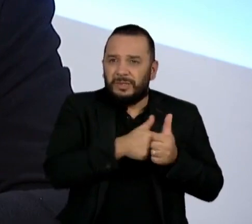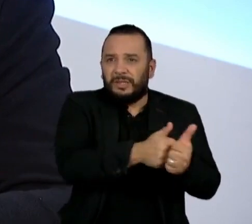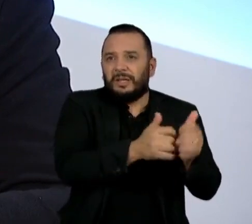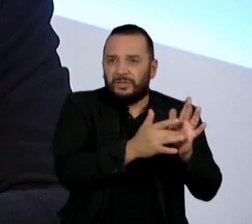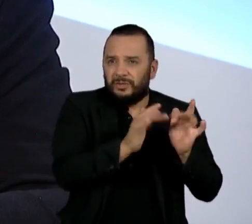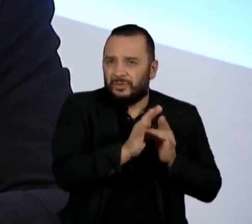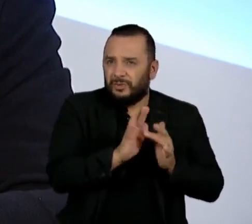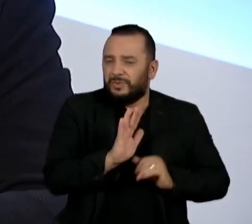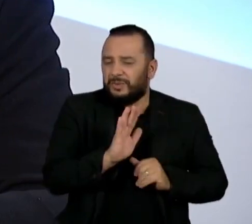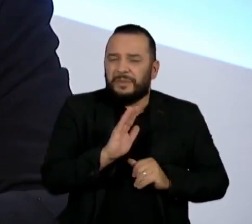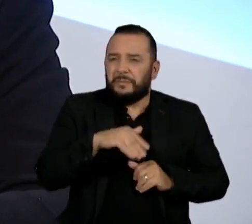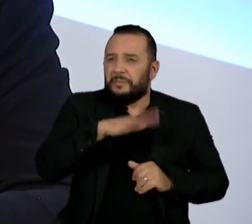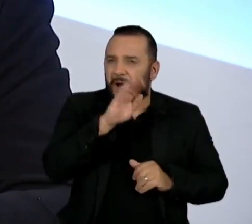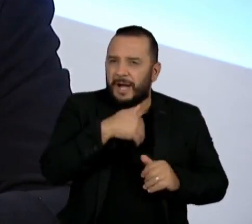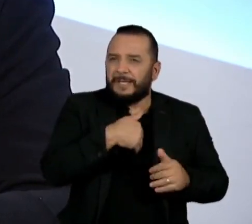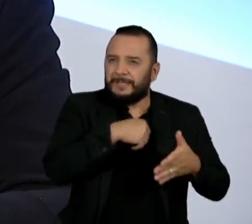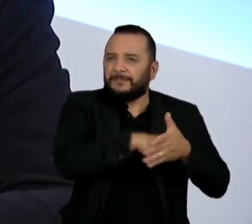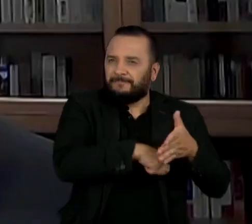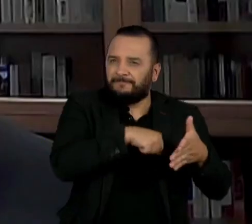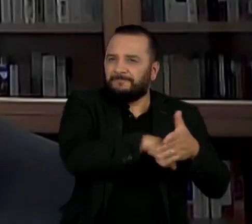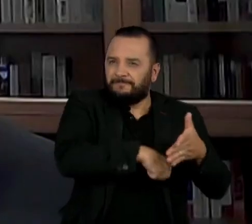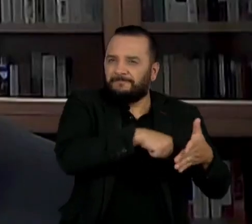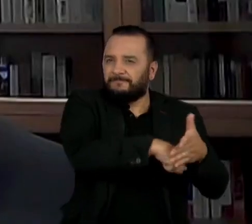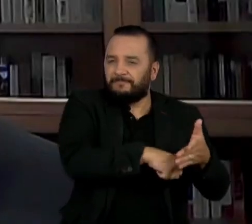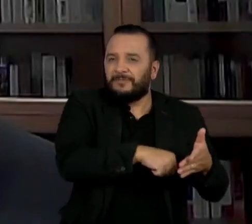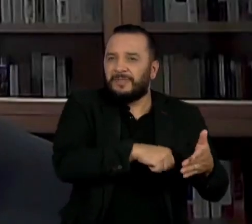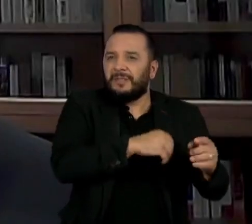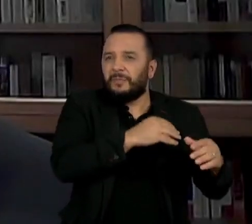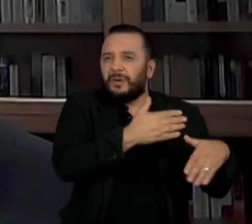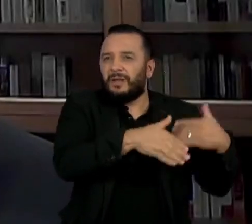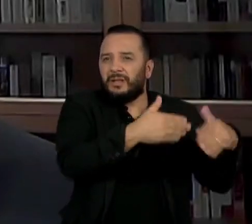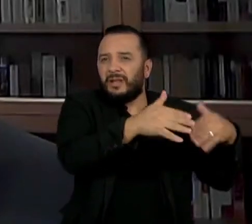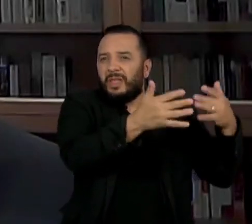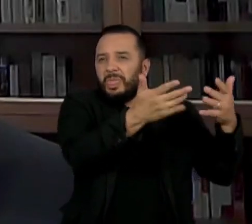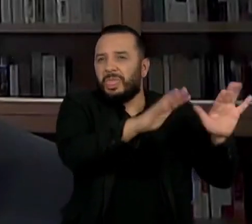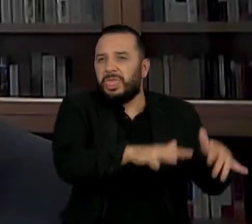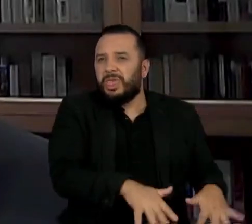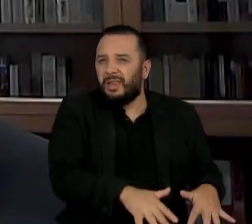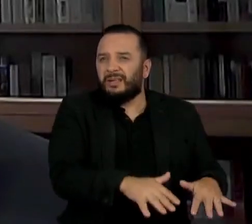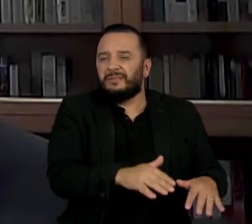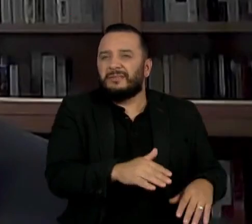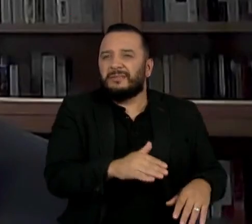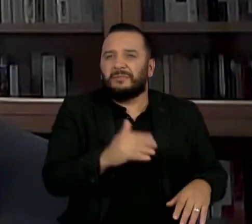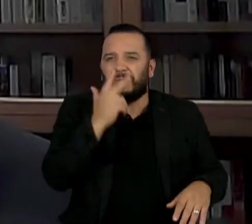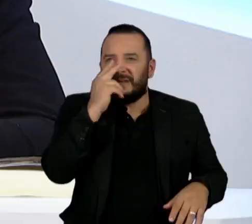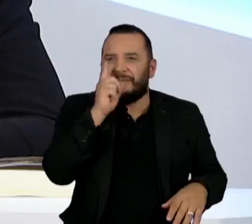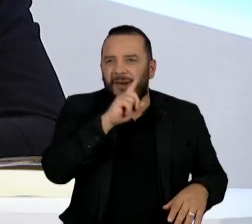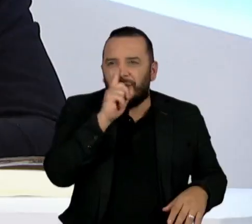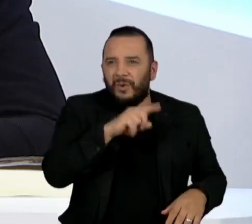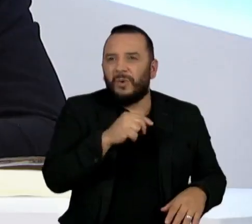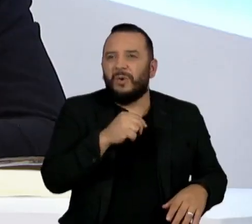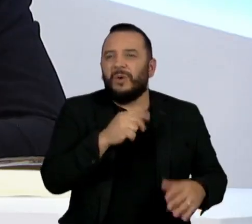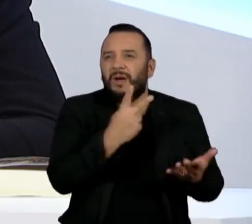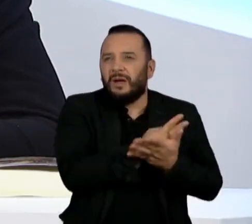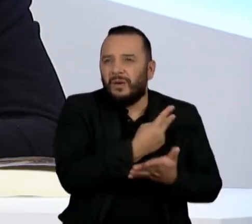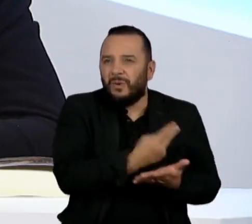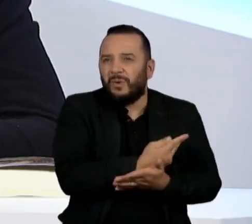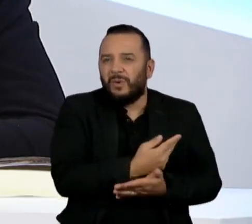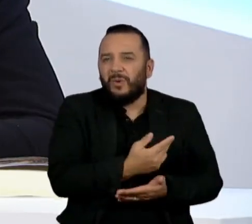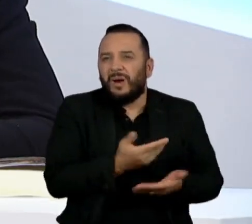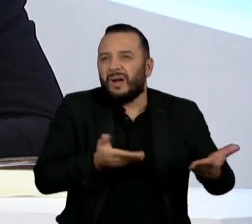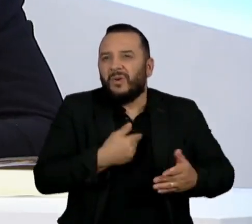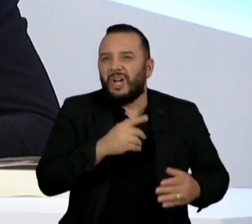conseguiu identificar, descobrir onde foi que ele falhou, onde foi que ele errou, que acabou perdendo espaço para os seus irmãos